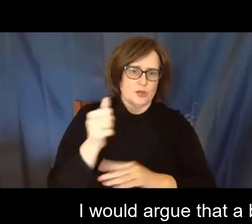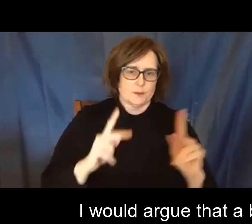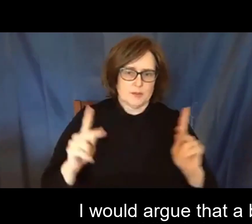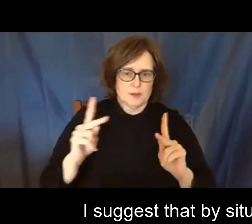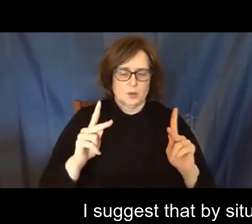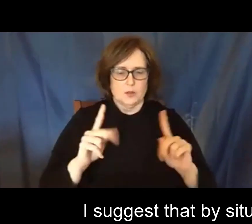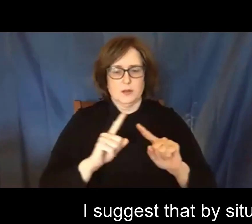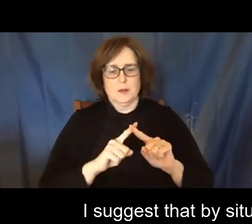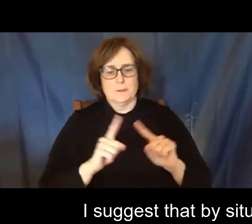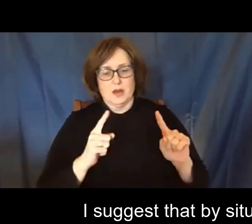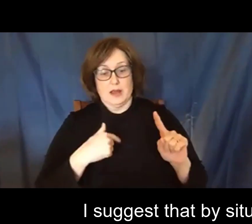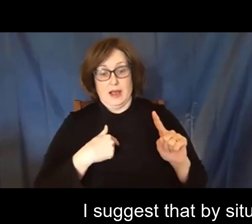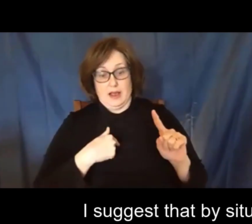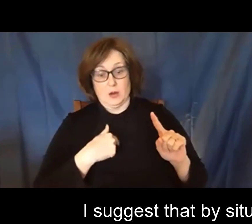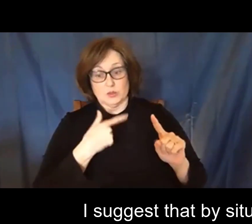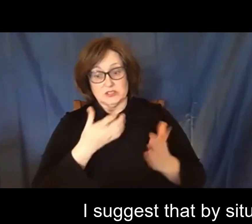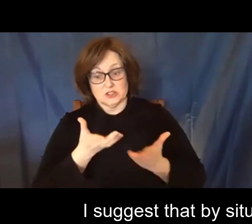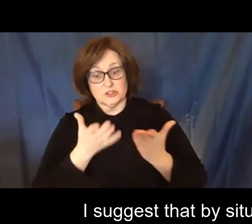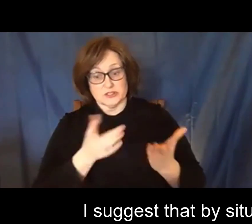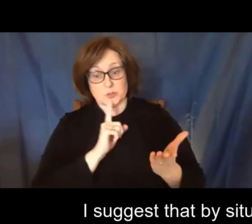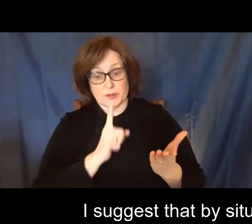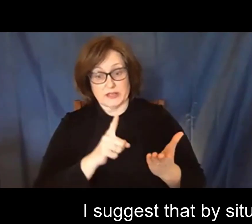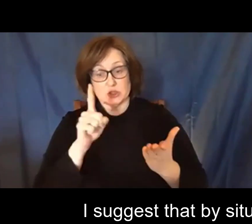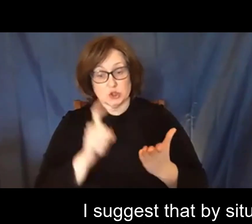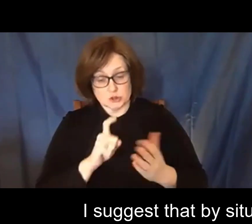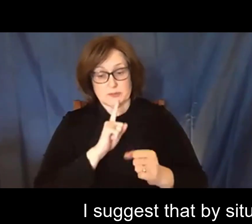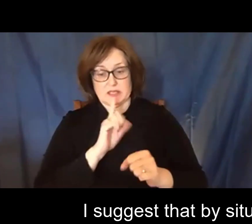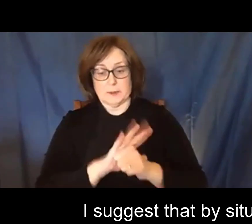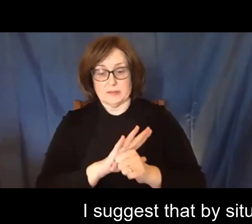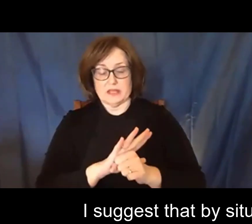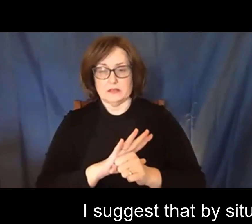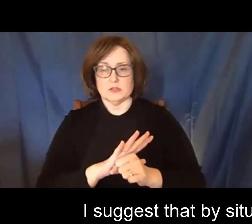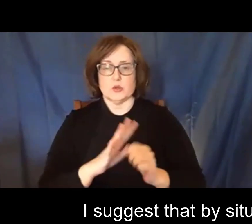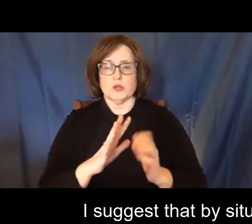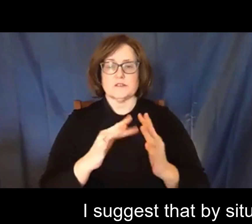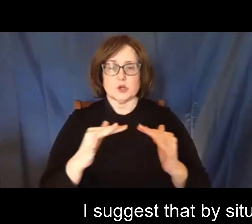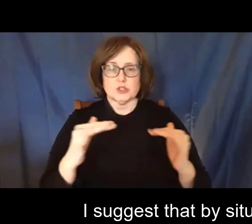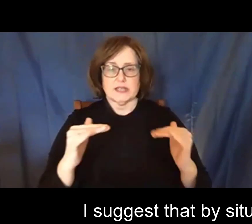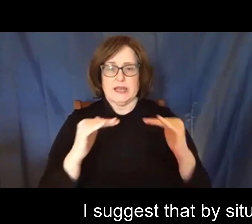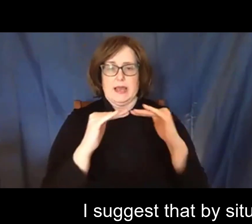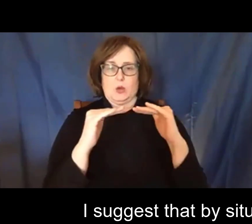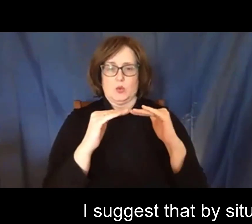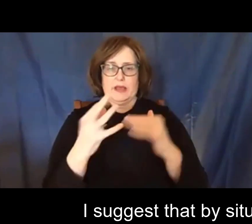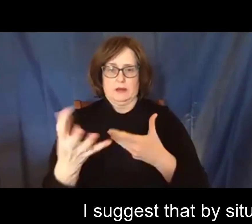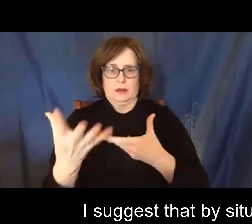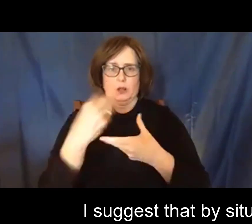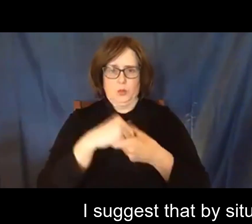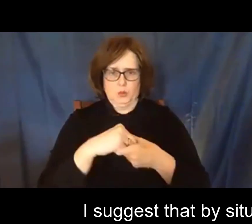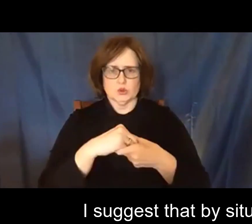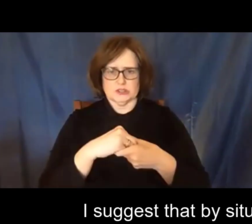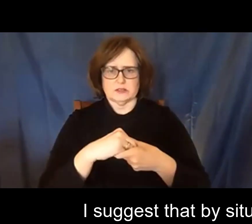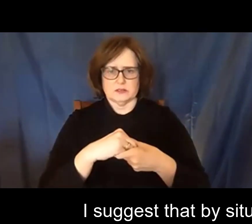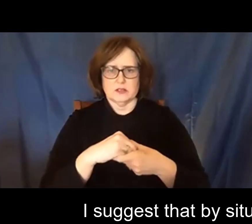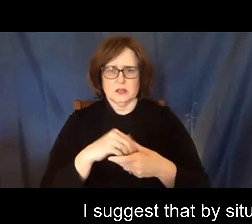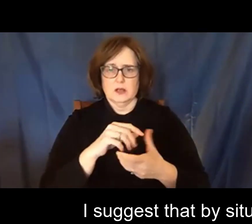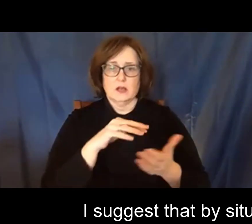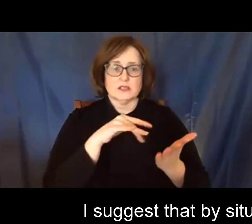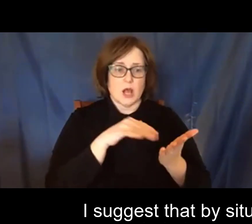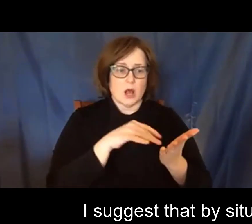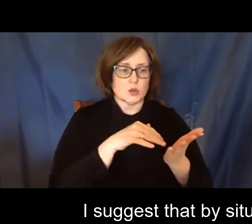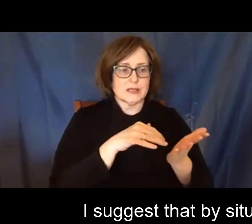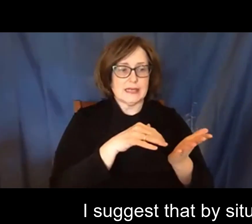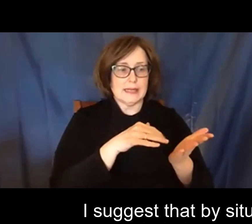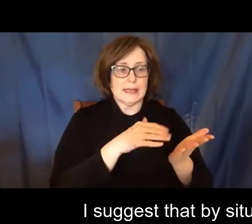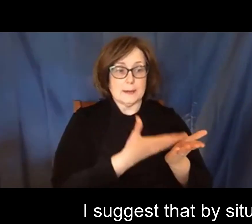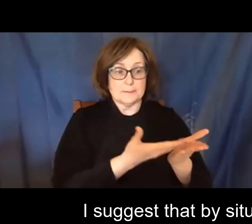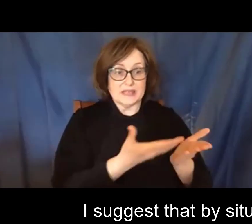inclusion. I suggest that by situating pop culture pieces next to scholarly pieces, practitioners next